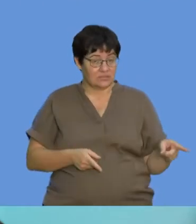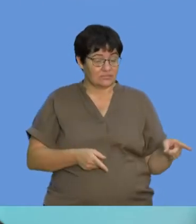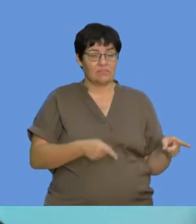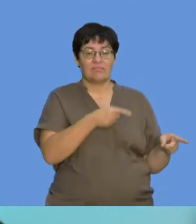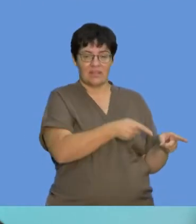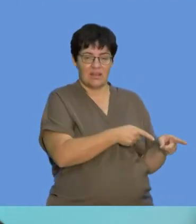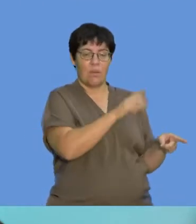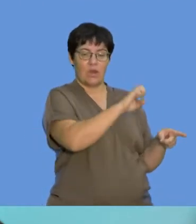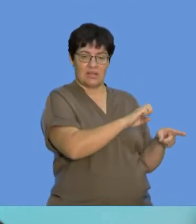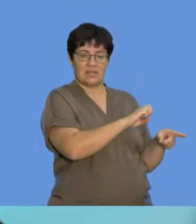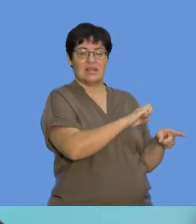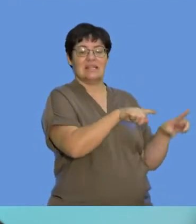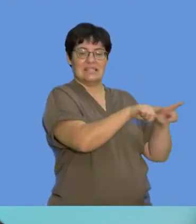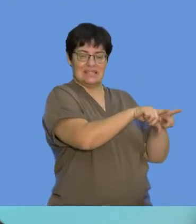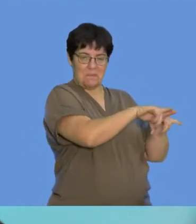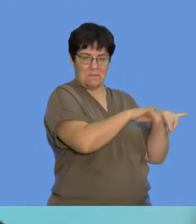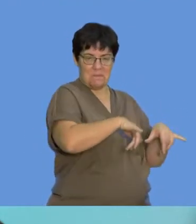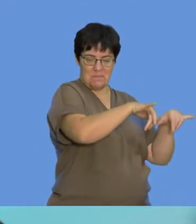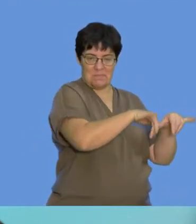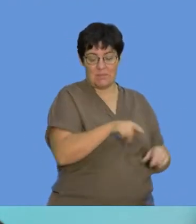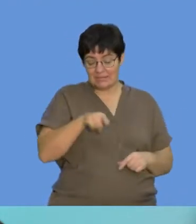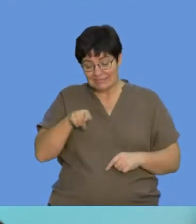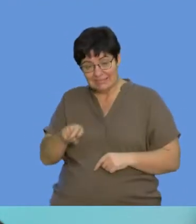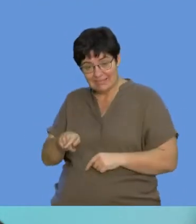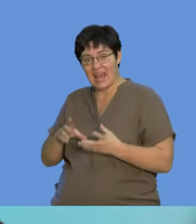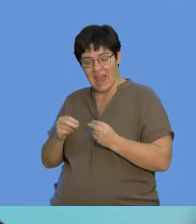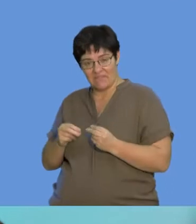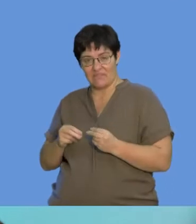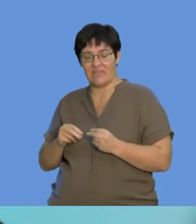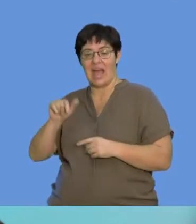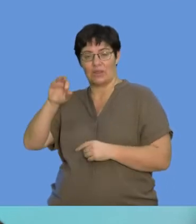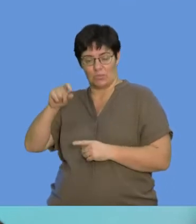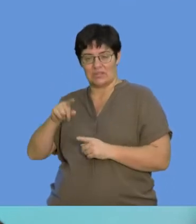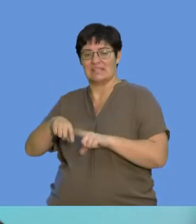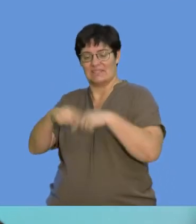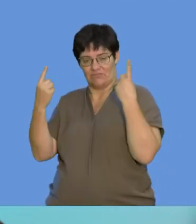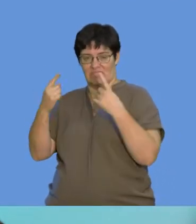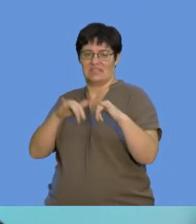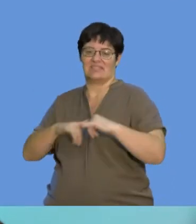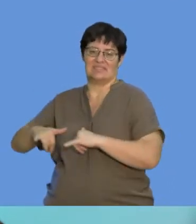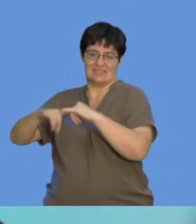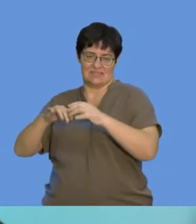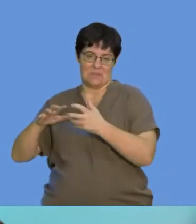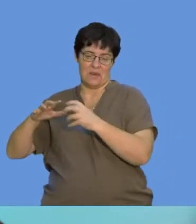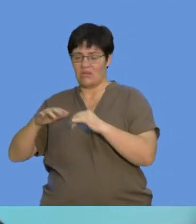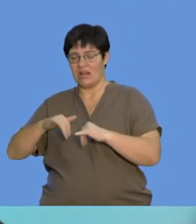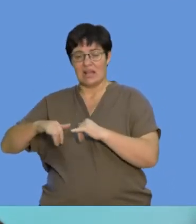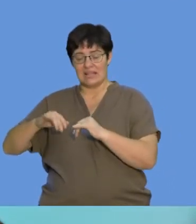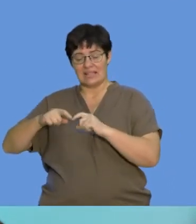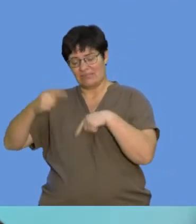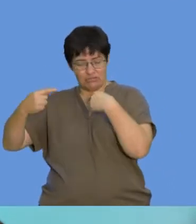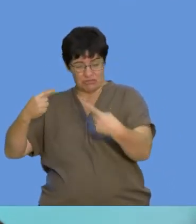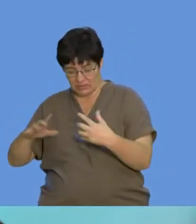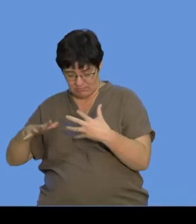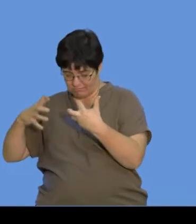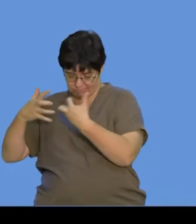of the same kind, while on the compound, it's atoms of different elements that are chemically bonded or joined together. So